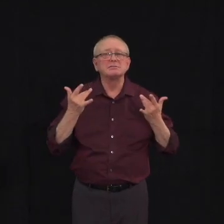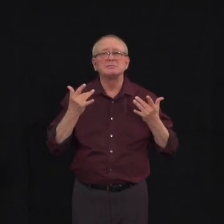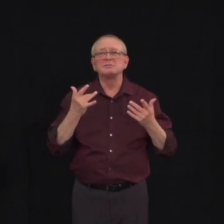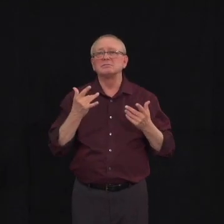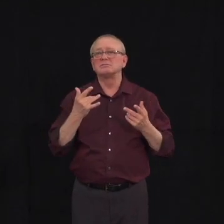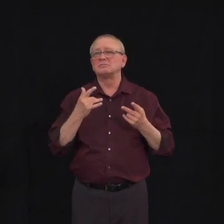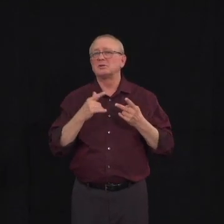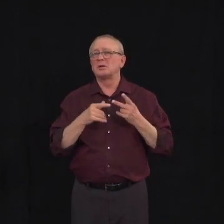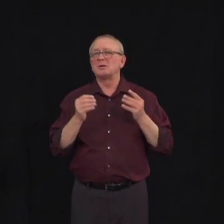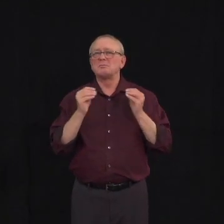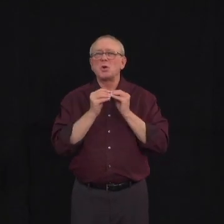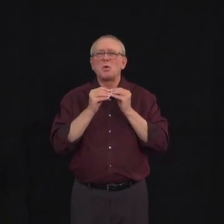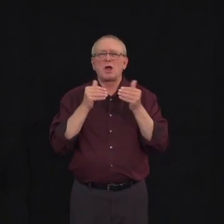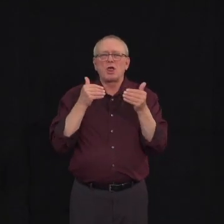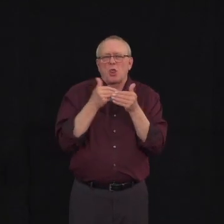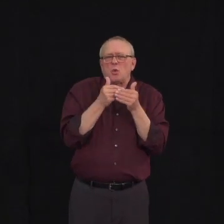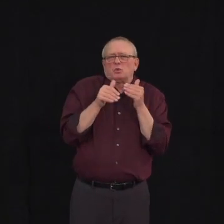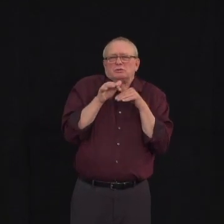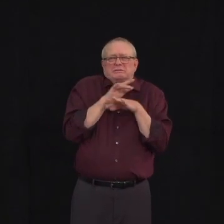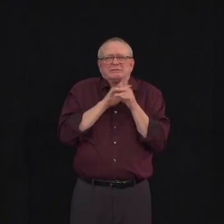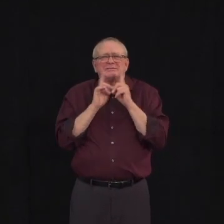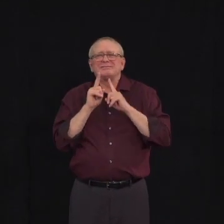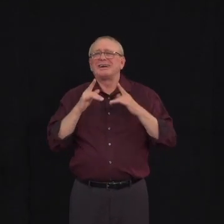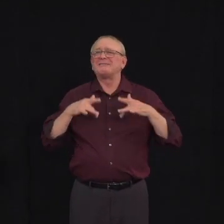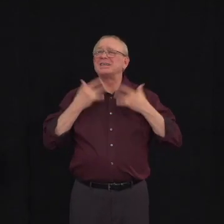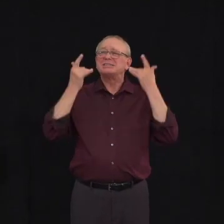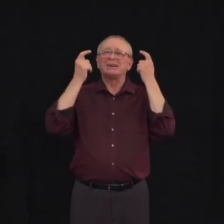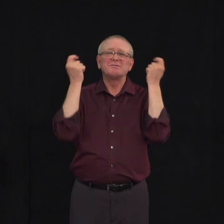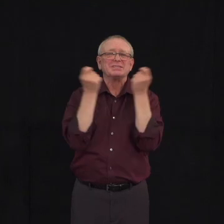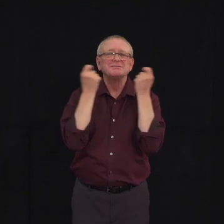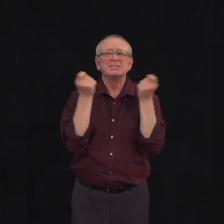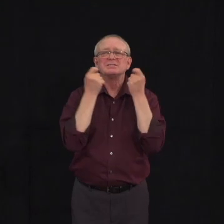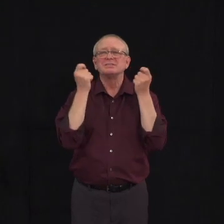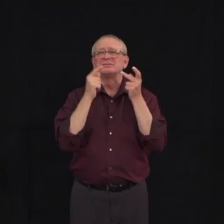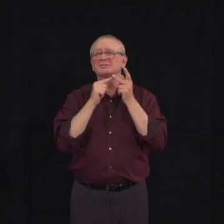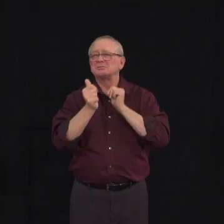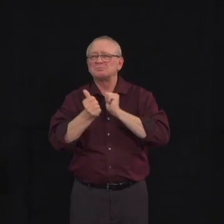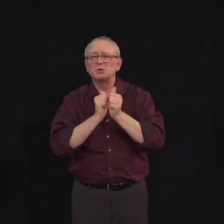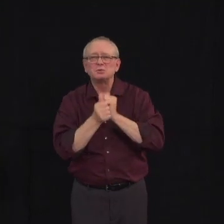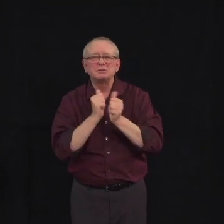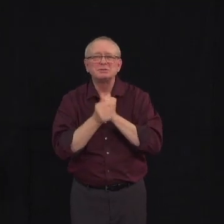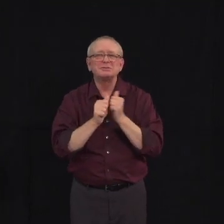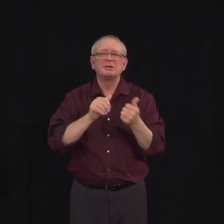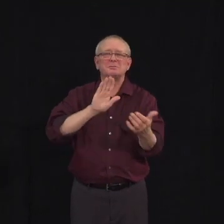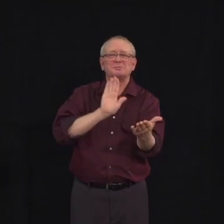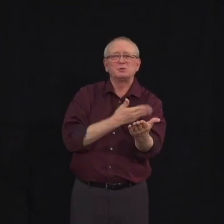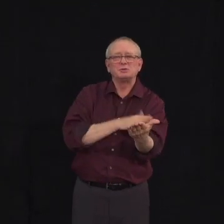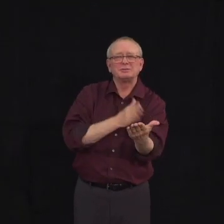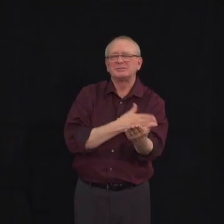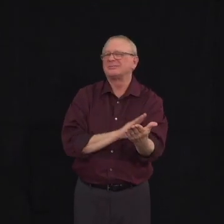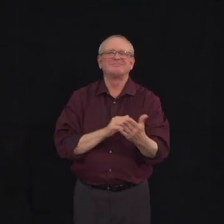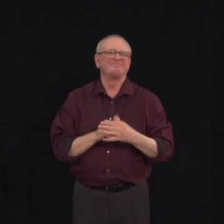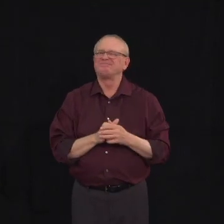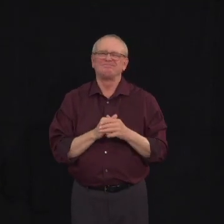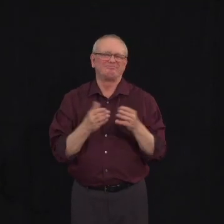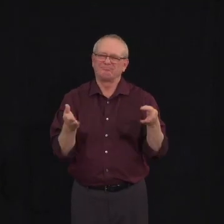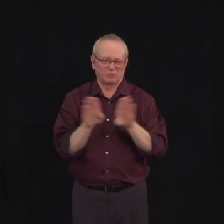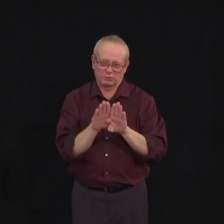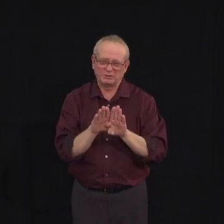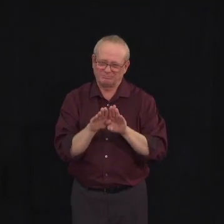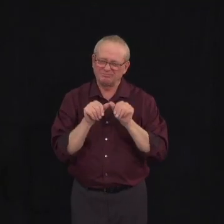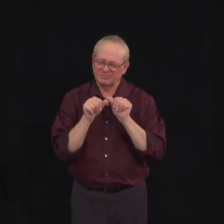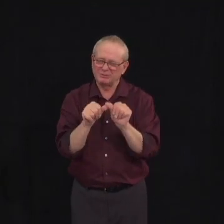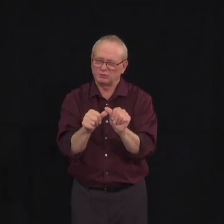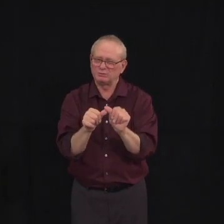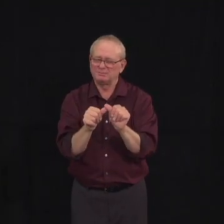and culture festivals, major sporting events, and concerts will remain closed. Movie theaters,